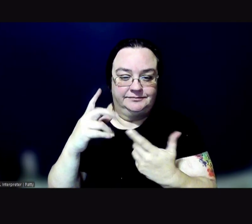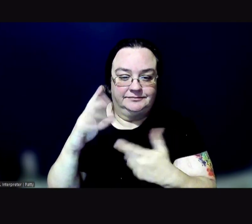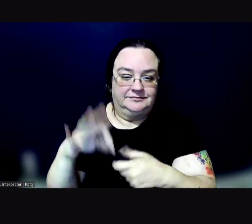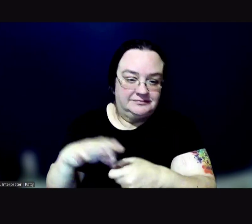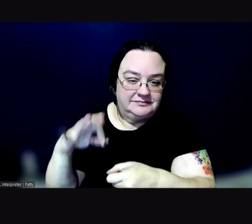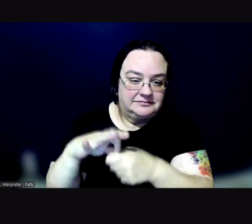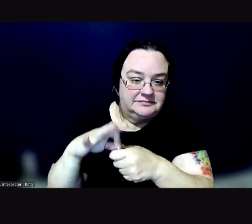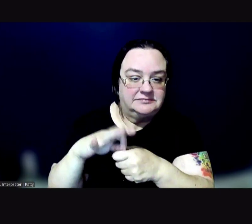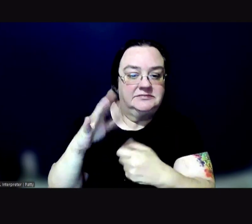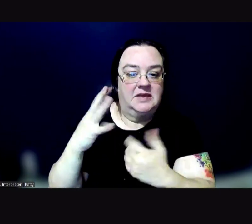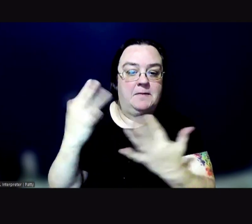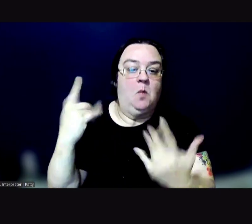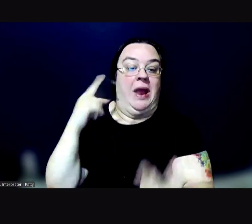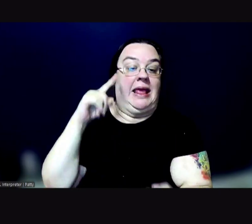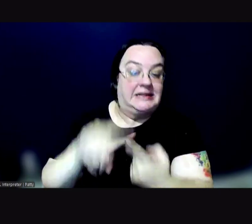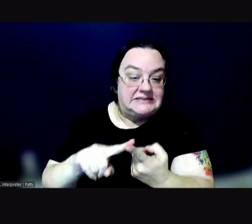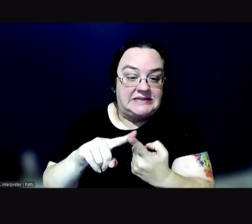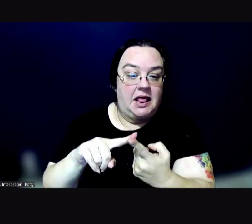year.